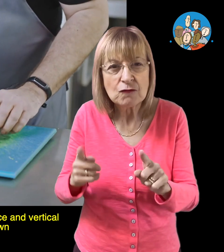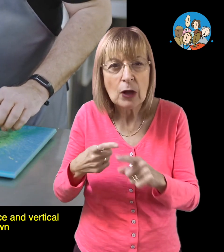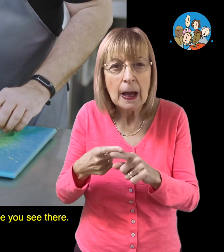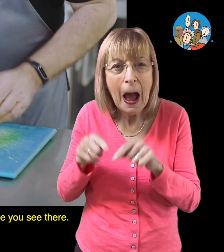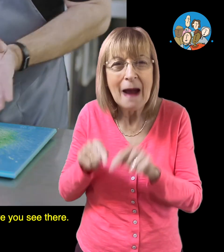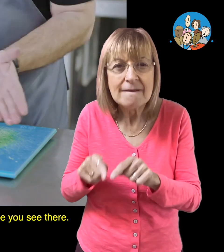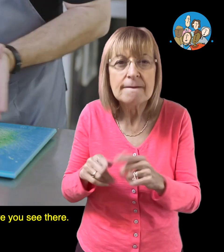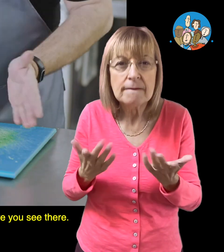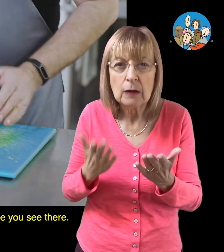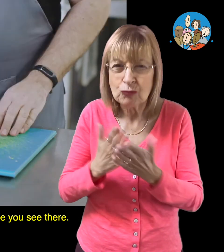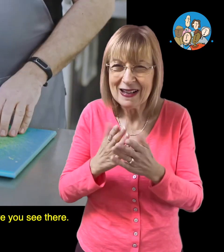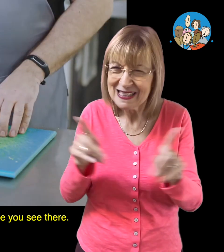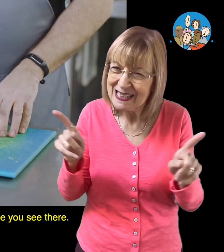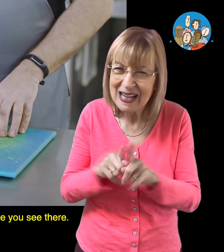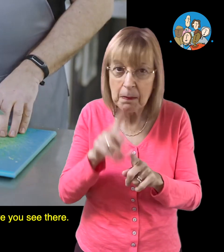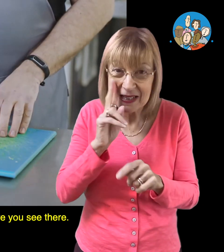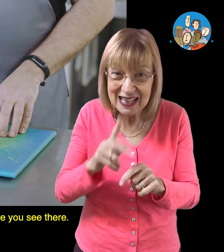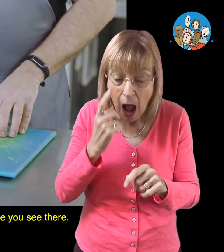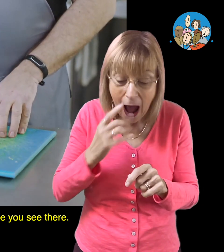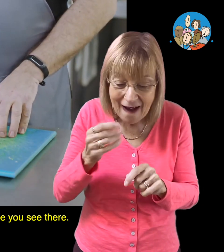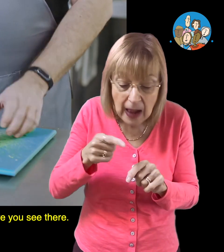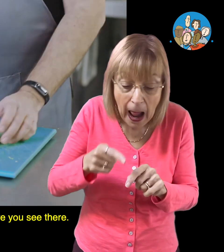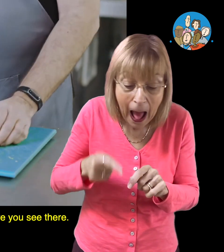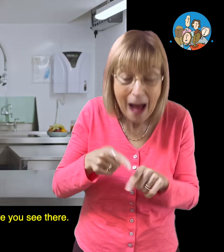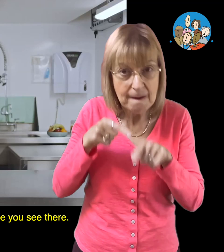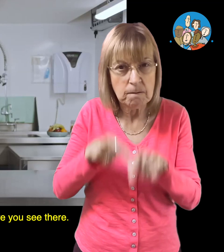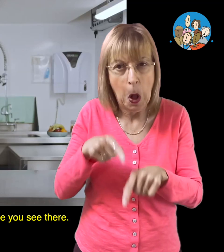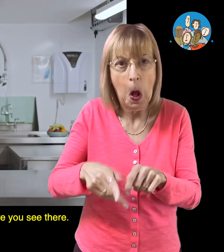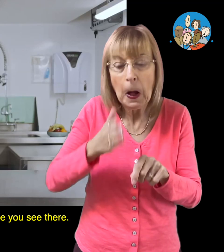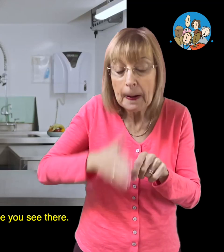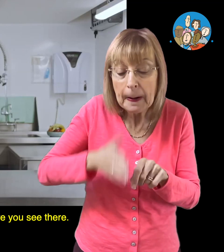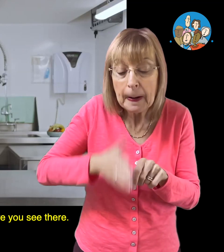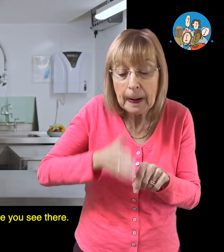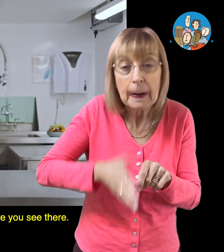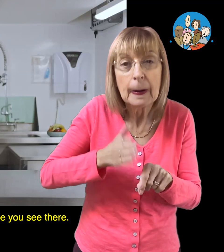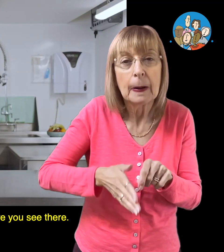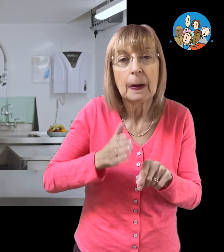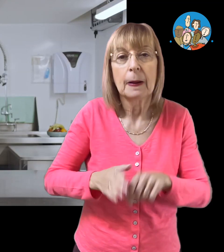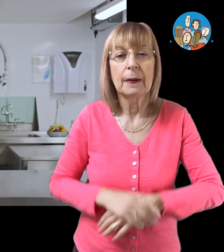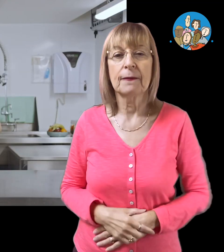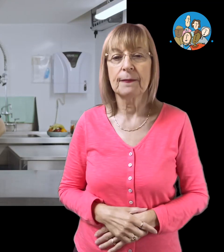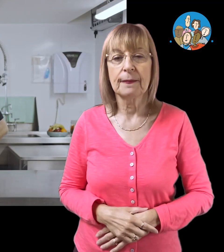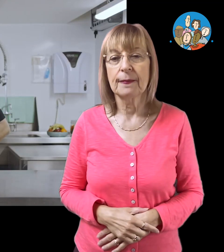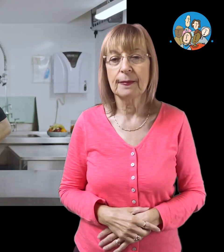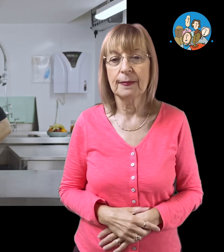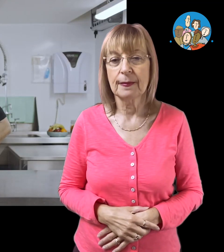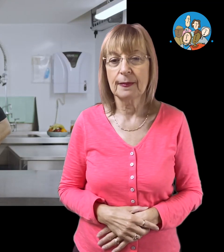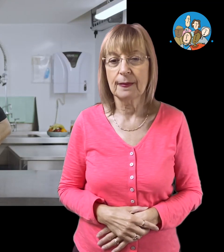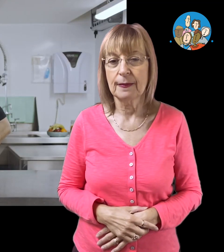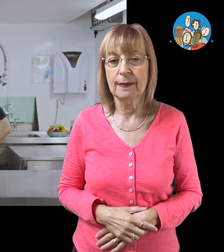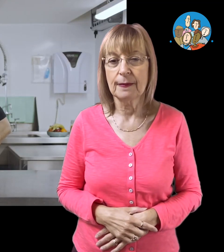slice down in the same direction as the lines of the onion, where you see there, okay?